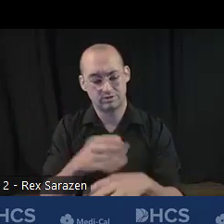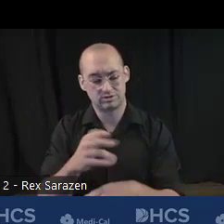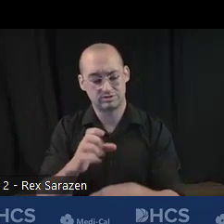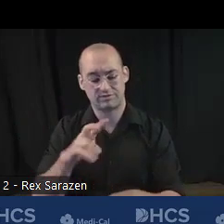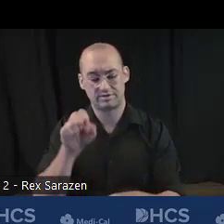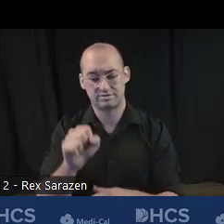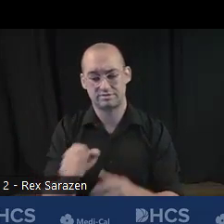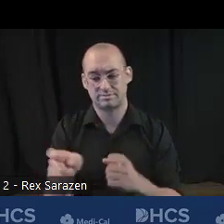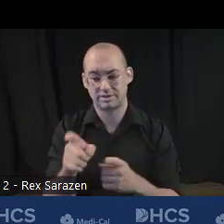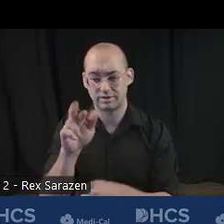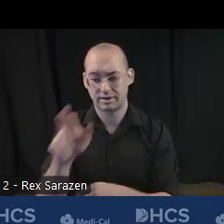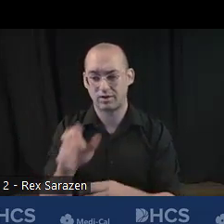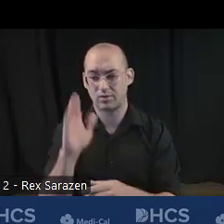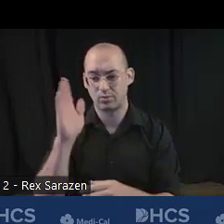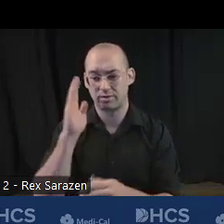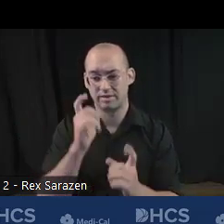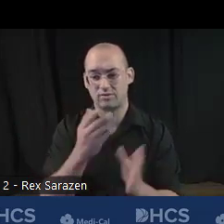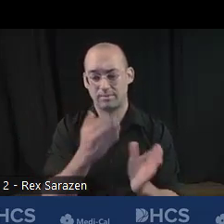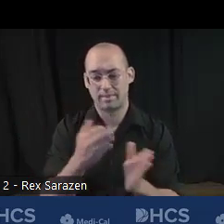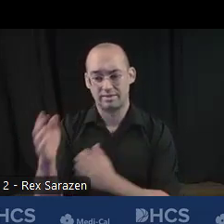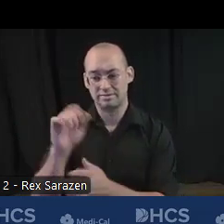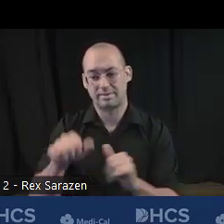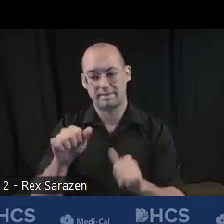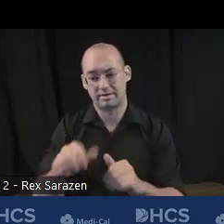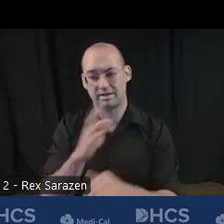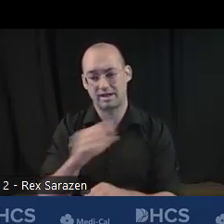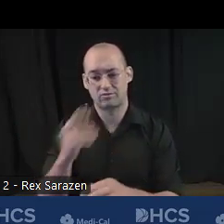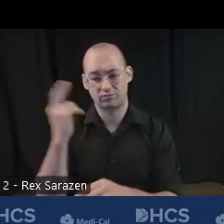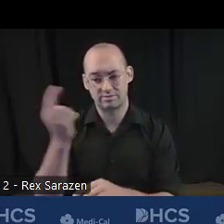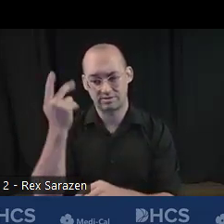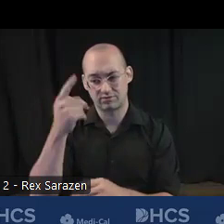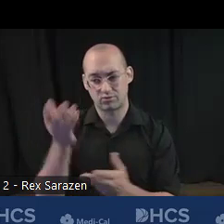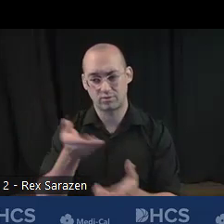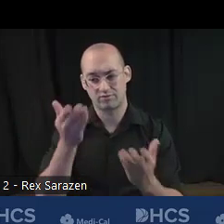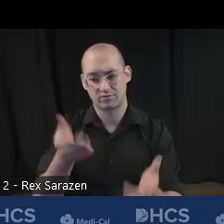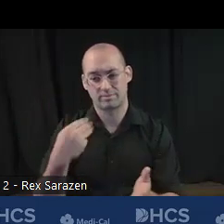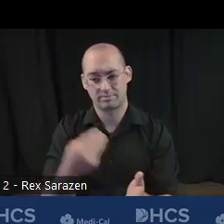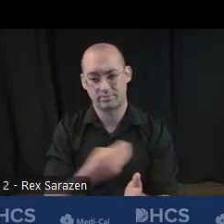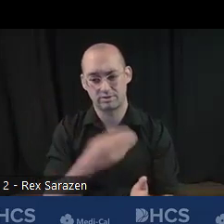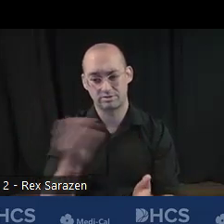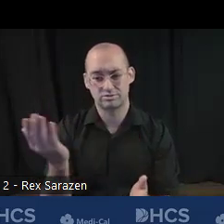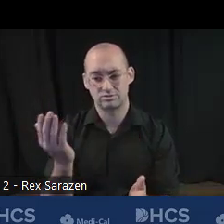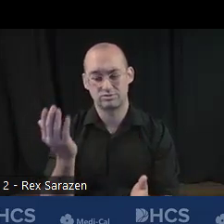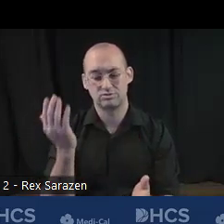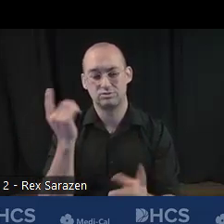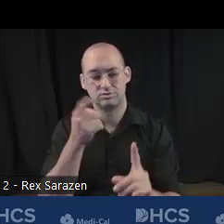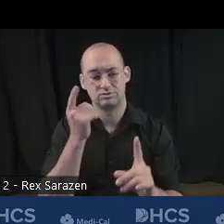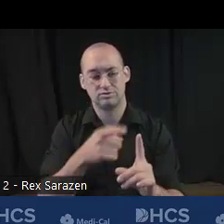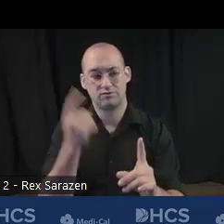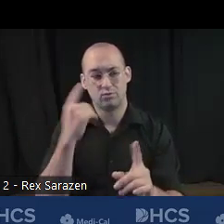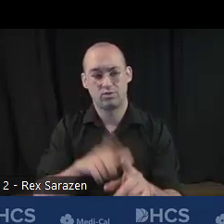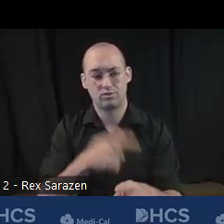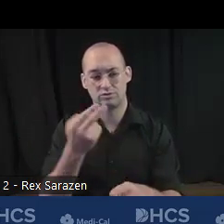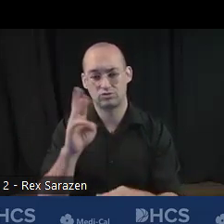managed care will give the plans the ability and incentive to offer members alternatives to institutional long-term care placement.